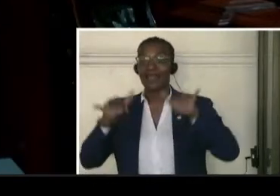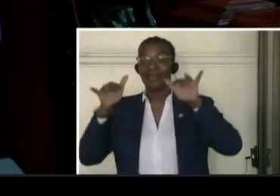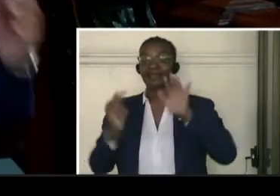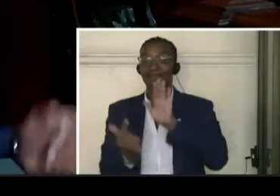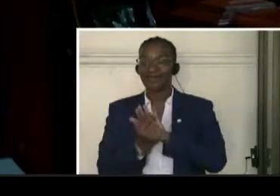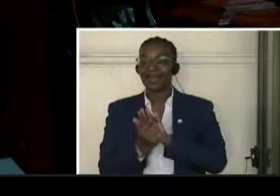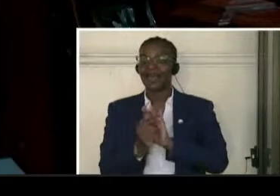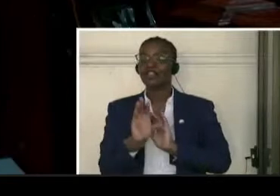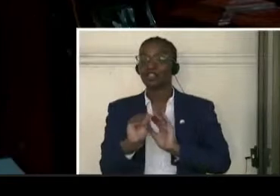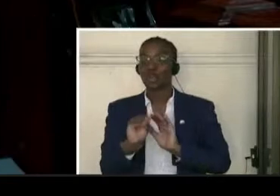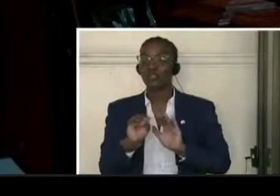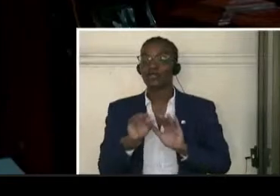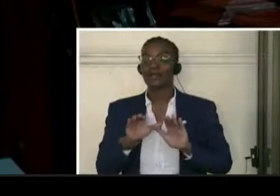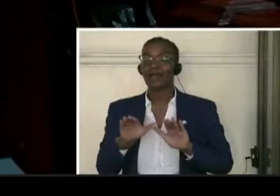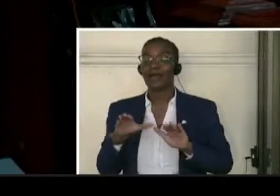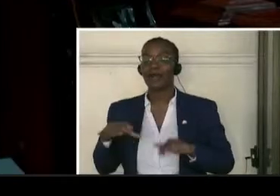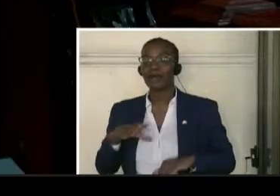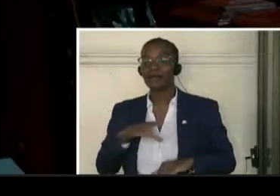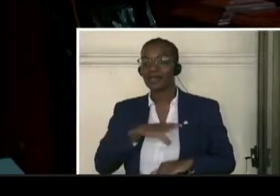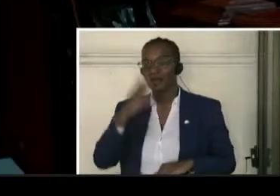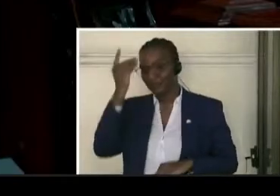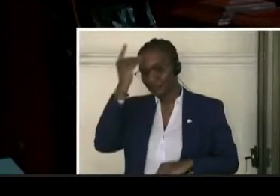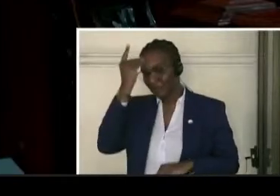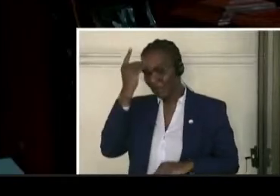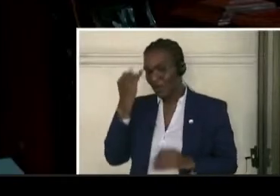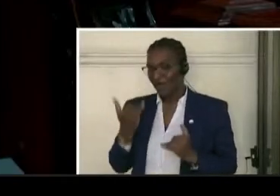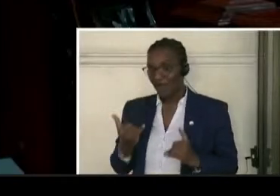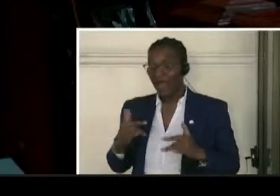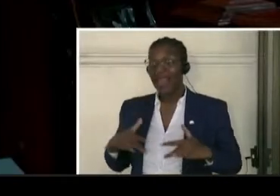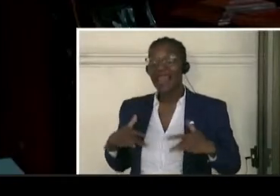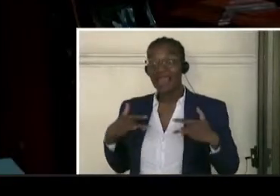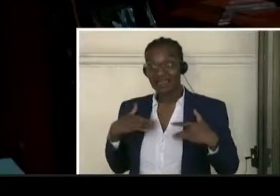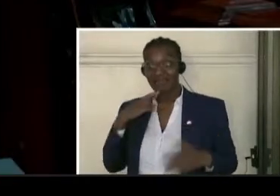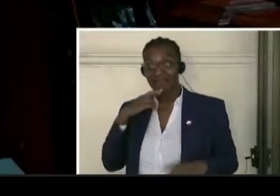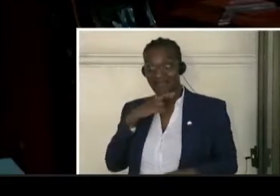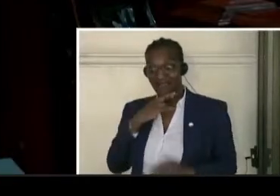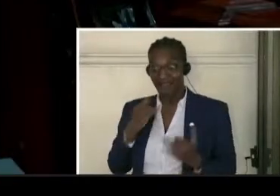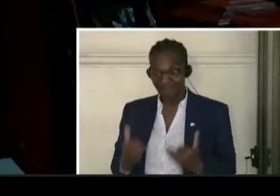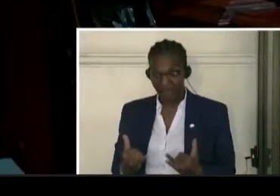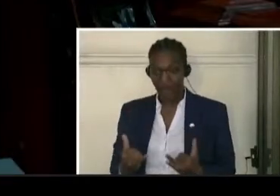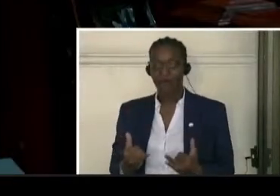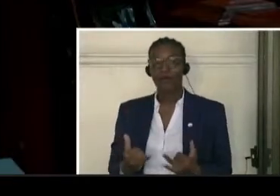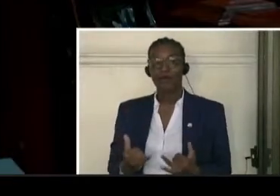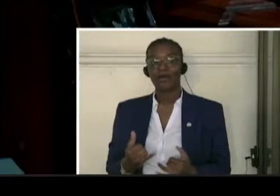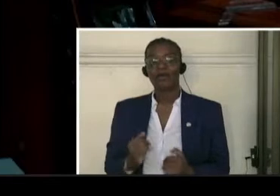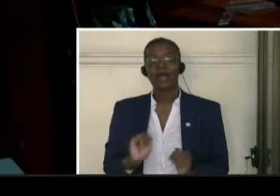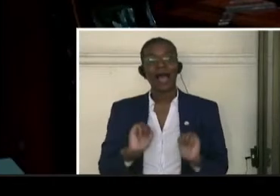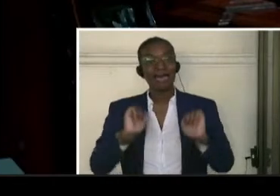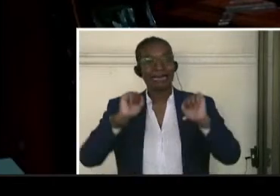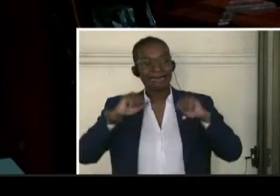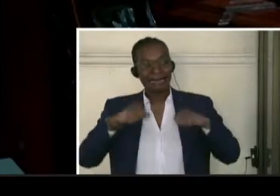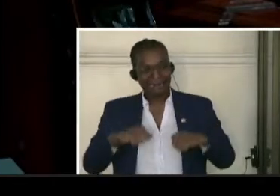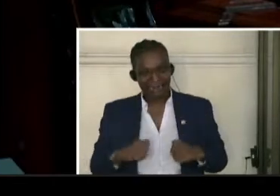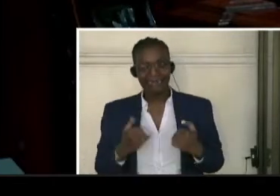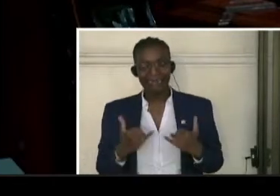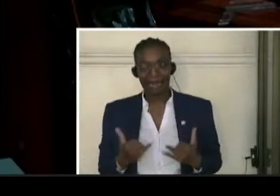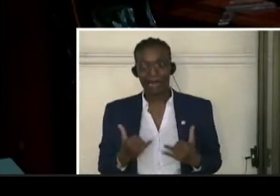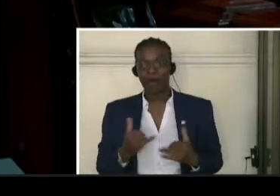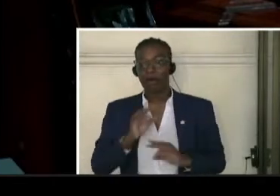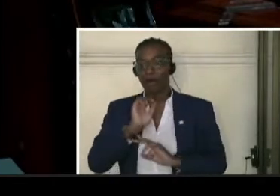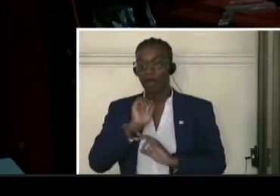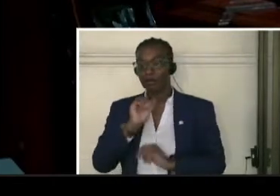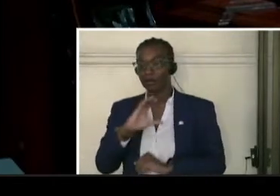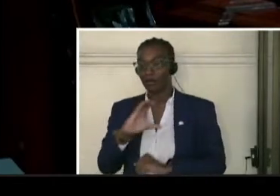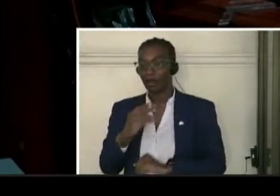It's not the council of eThekwini. Start living the reality. I agree with you, Honorable